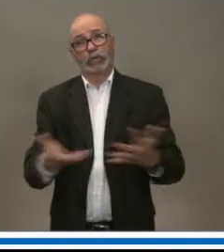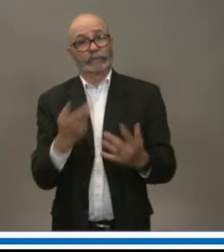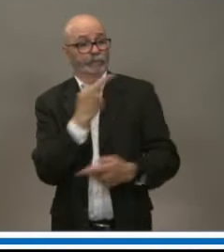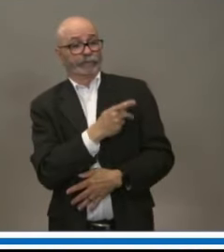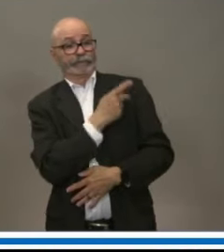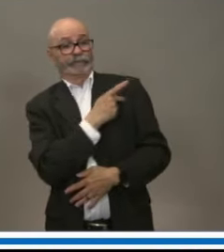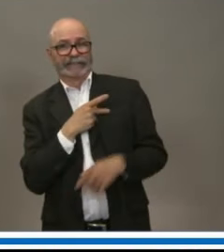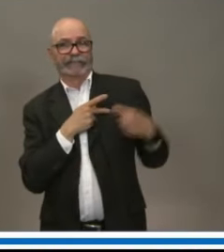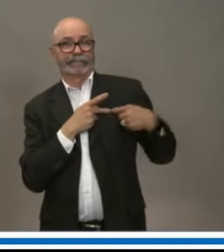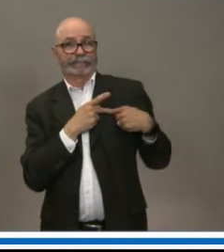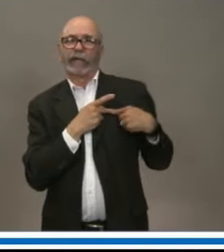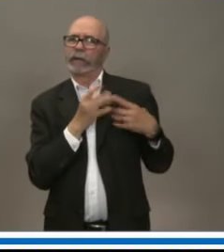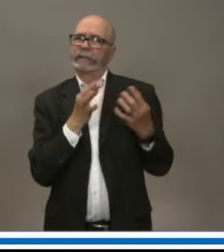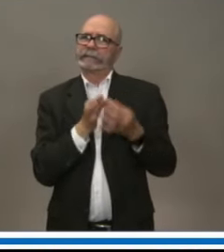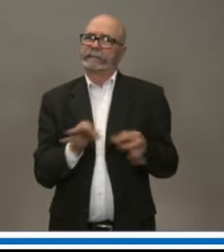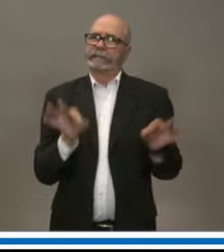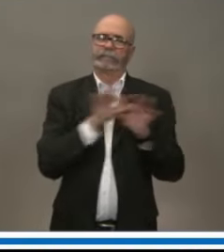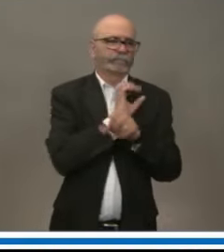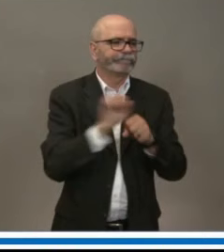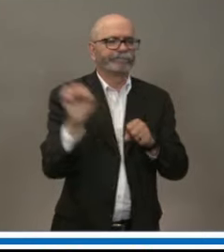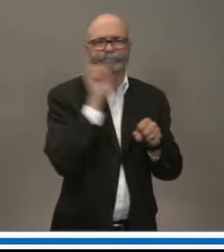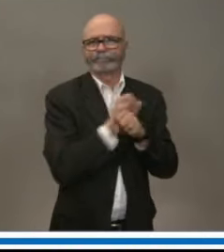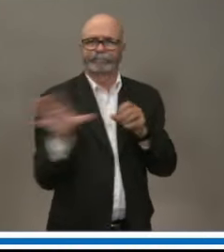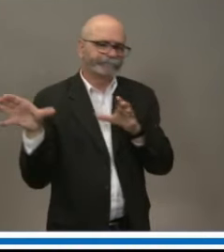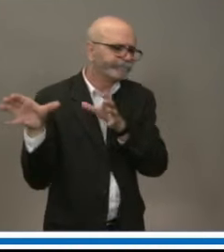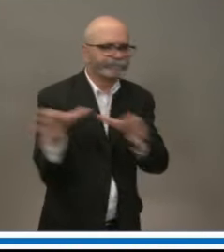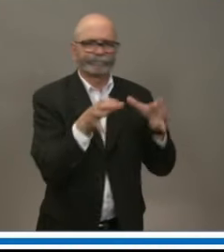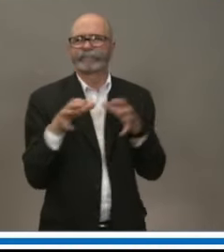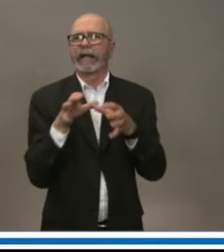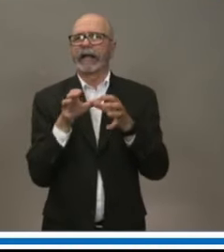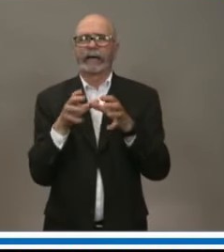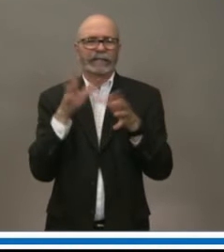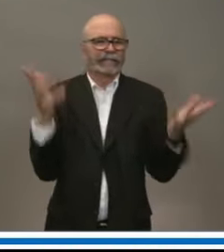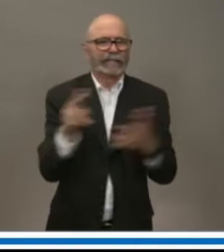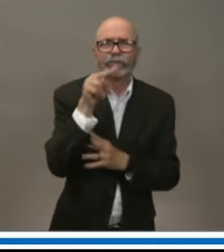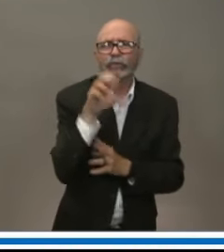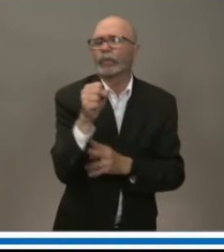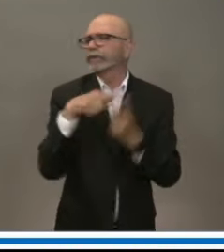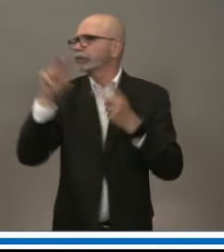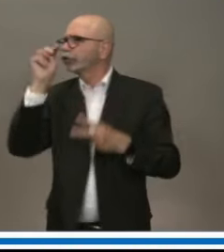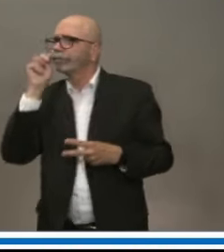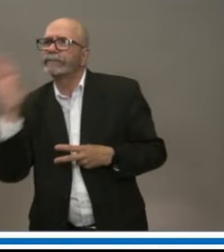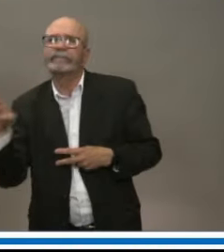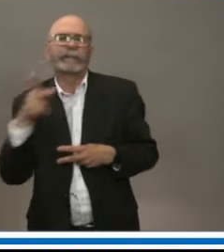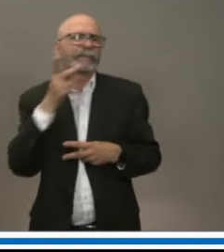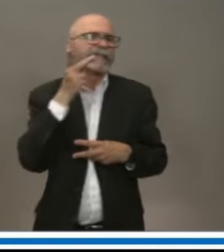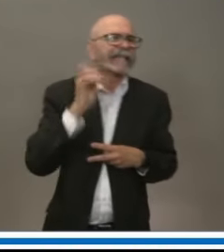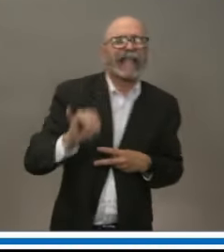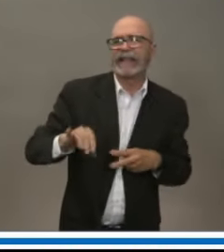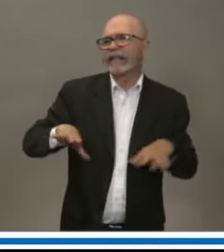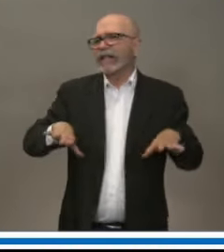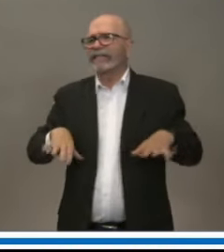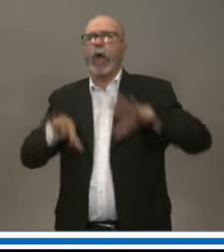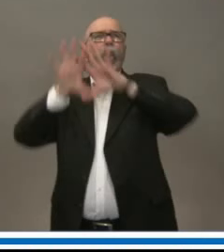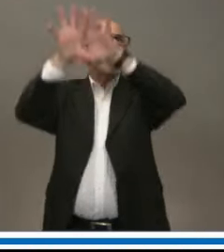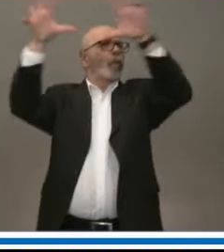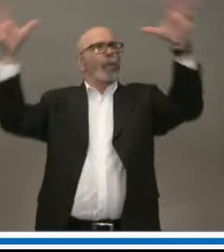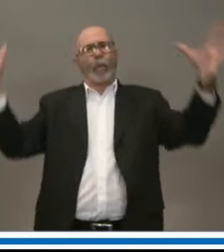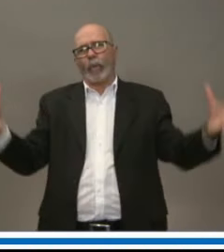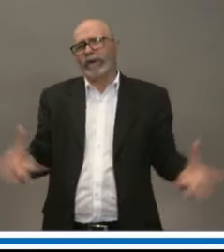working extremely hard as provinces to make sure that we're not necessarily adding on top of a